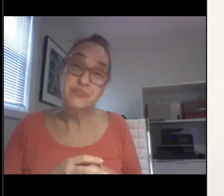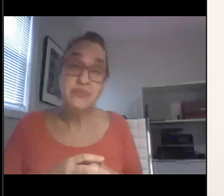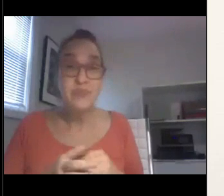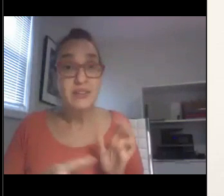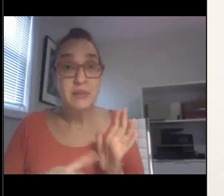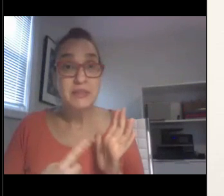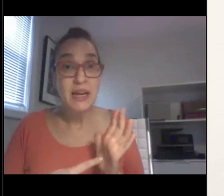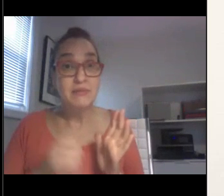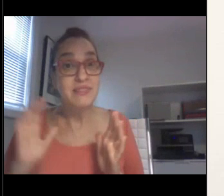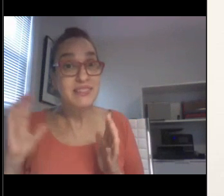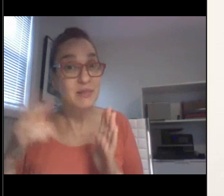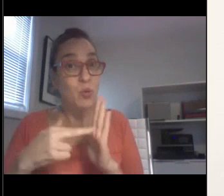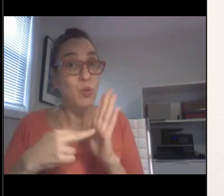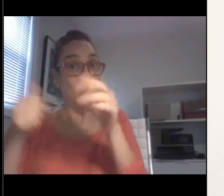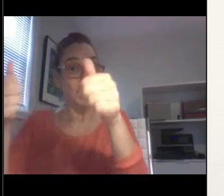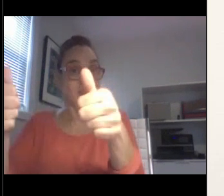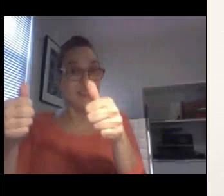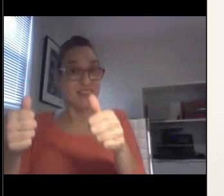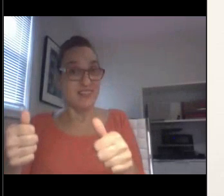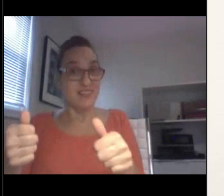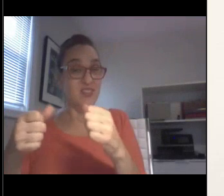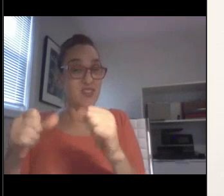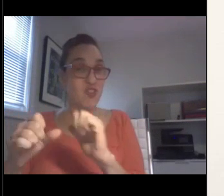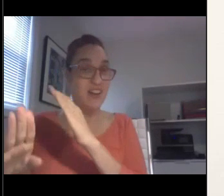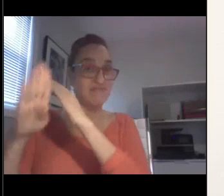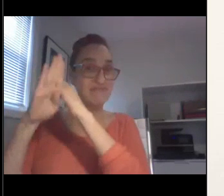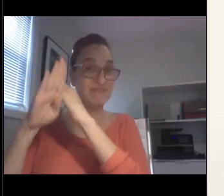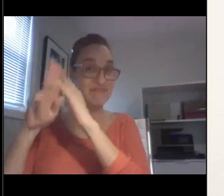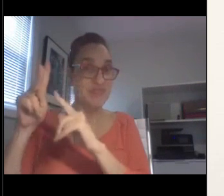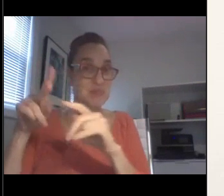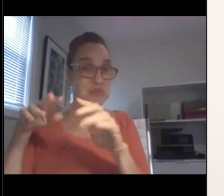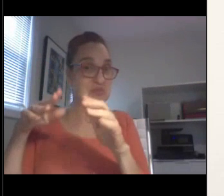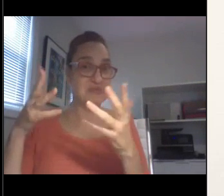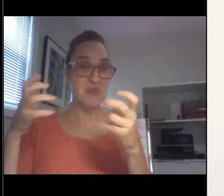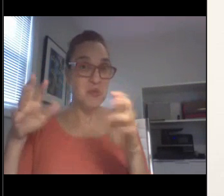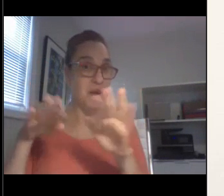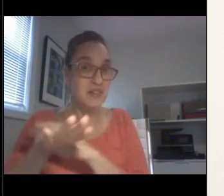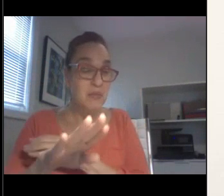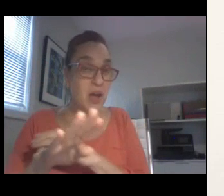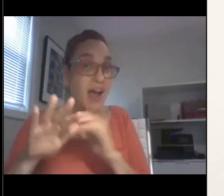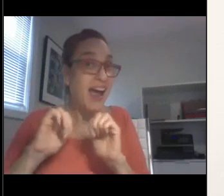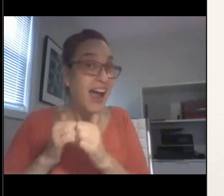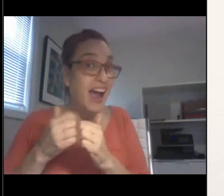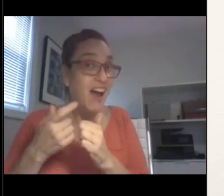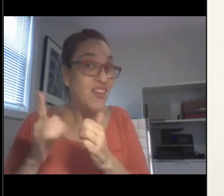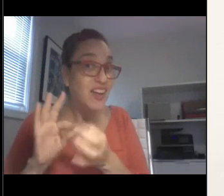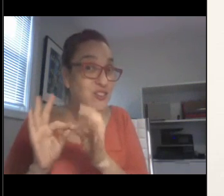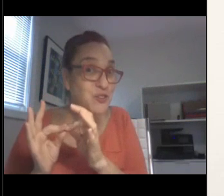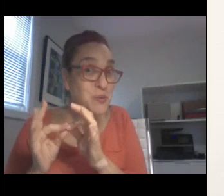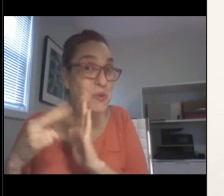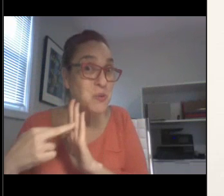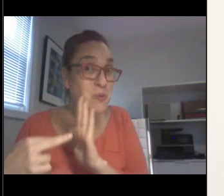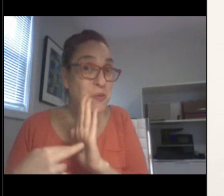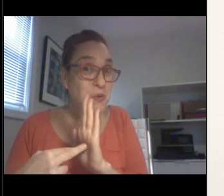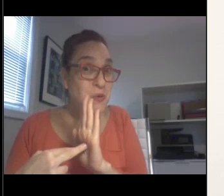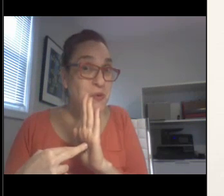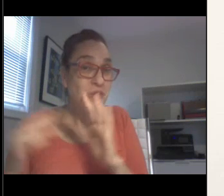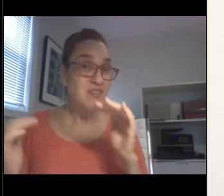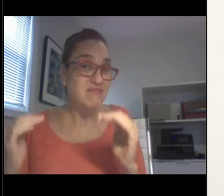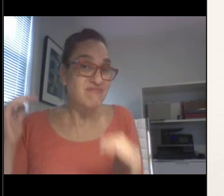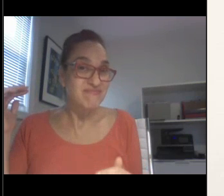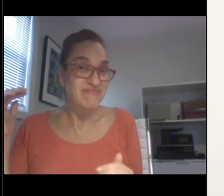rules are put up to keep folks out, and also sometimes the interpretation and application of those rules go